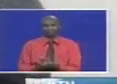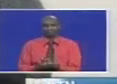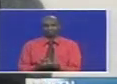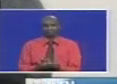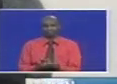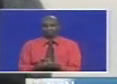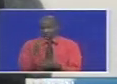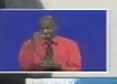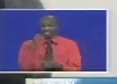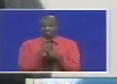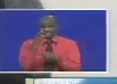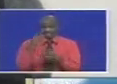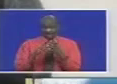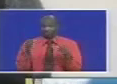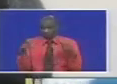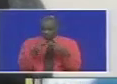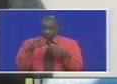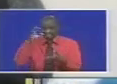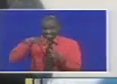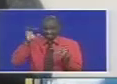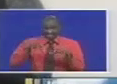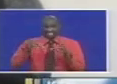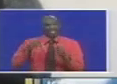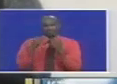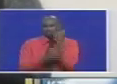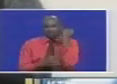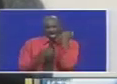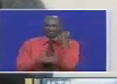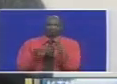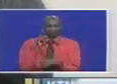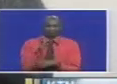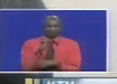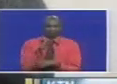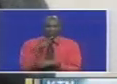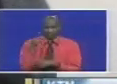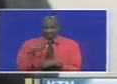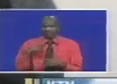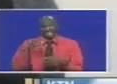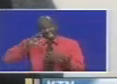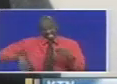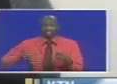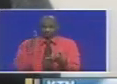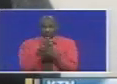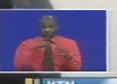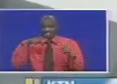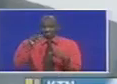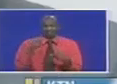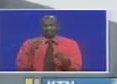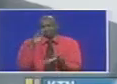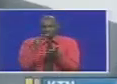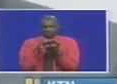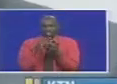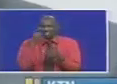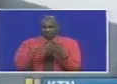In 2013, the short rains performed very poorly. Not only did they come late, they were also depressed. In